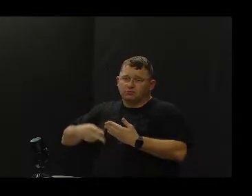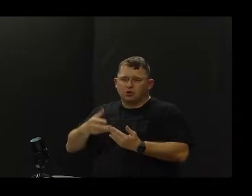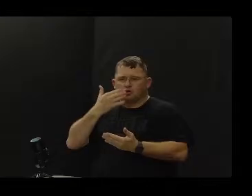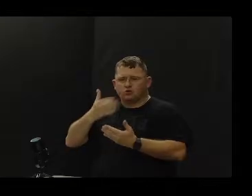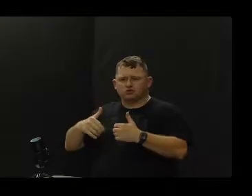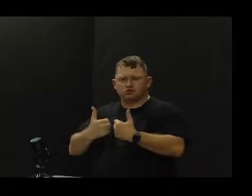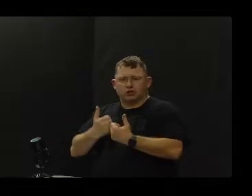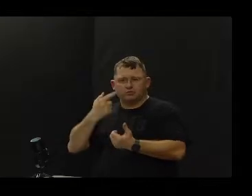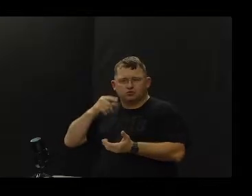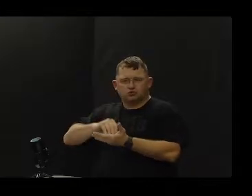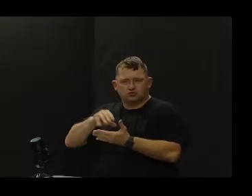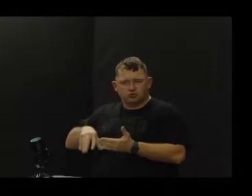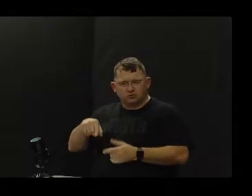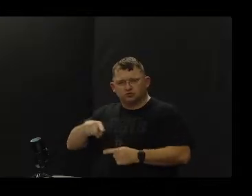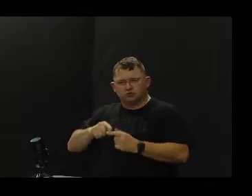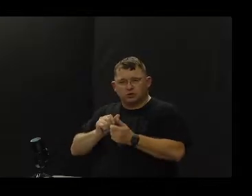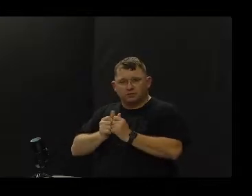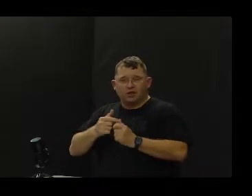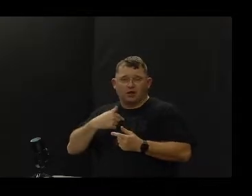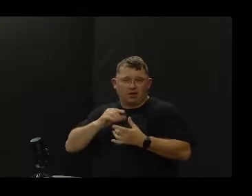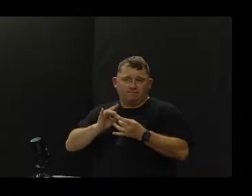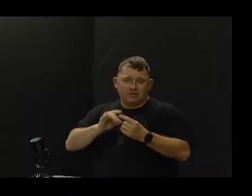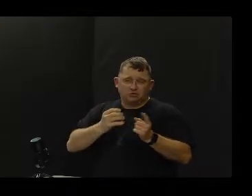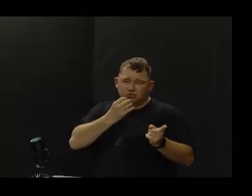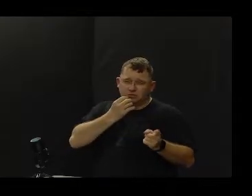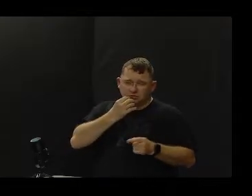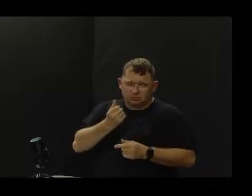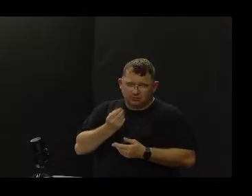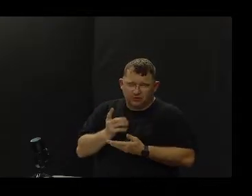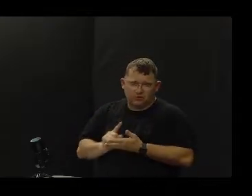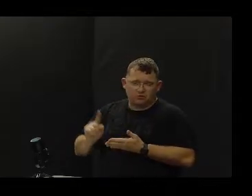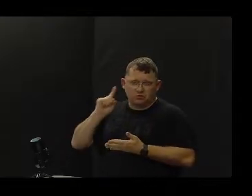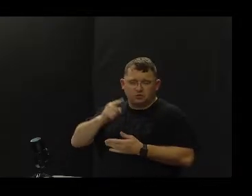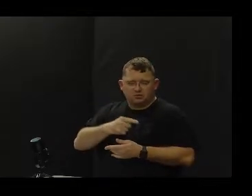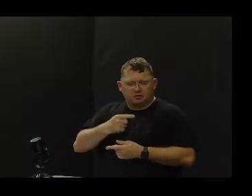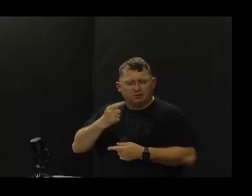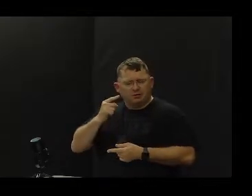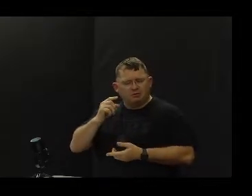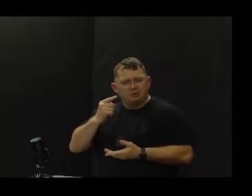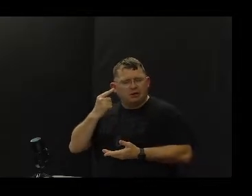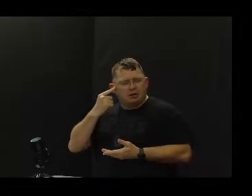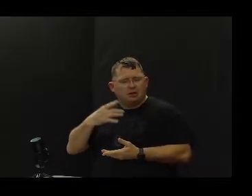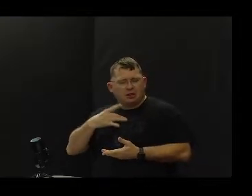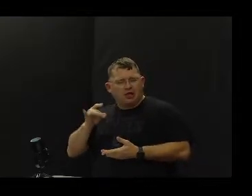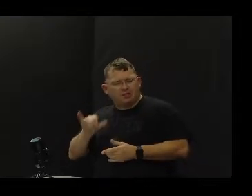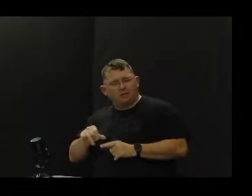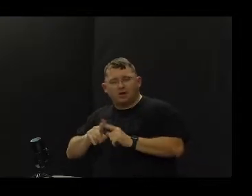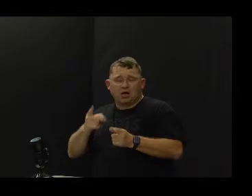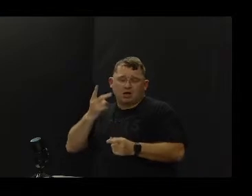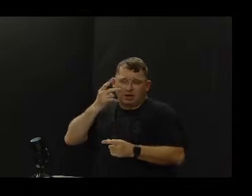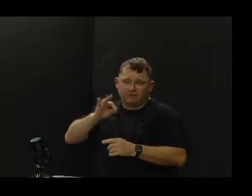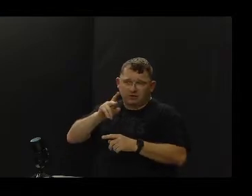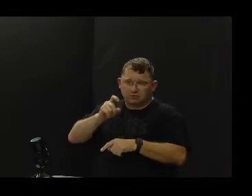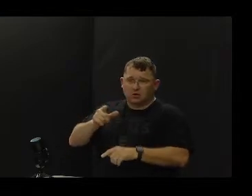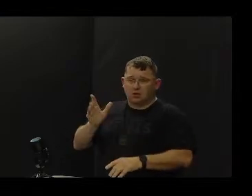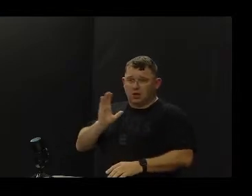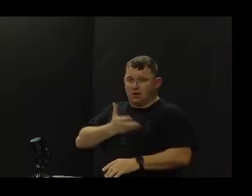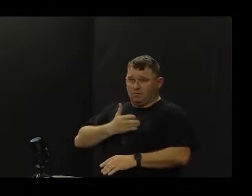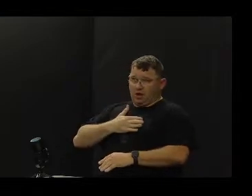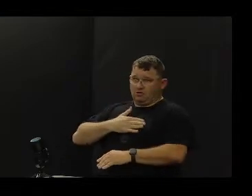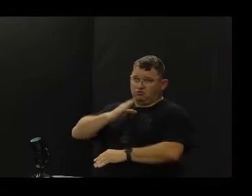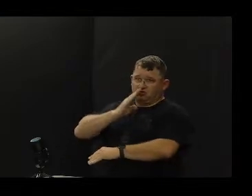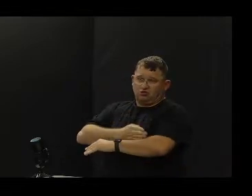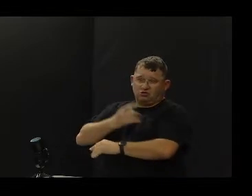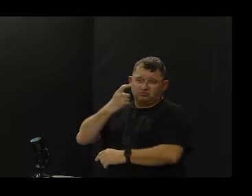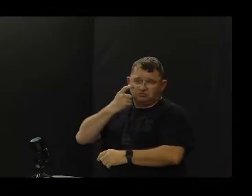to set up a club for Joy of the Mind. Dr. Petrie, I made mention to you a couple of weeks ago that you like the